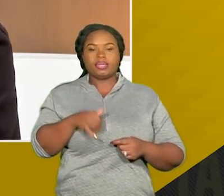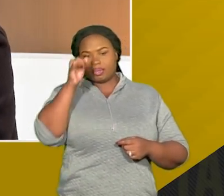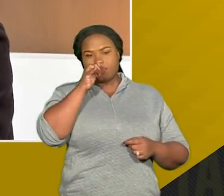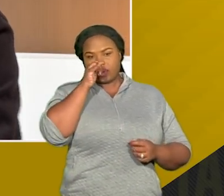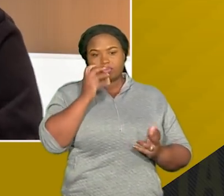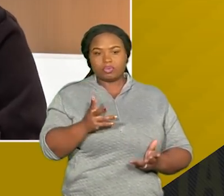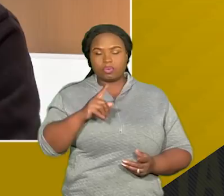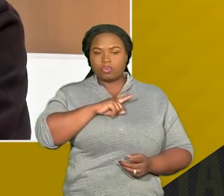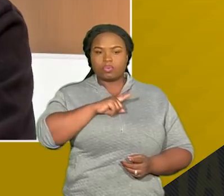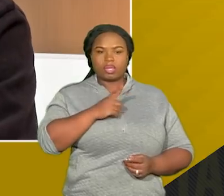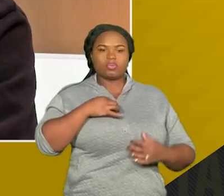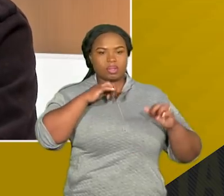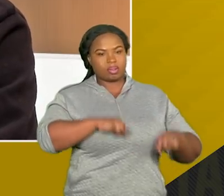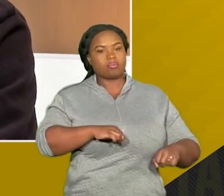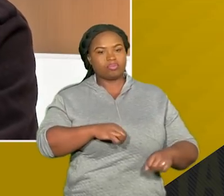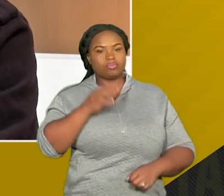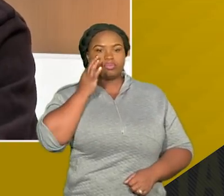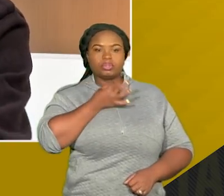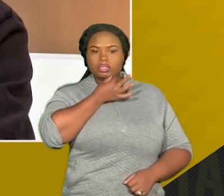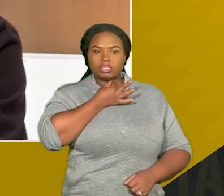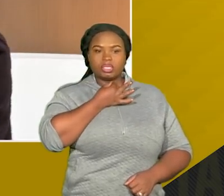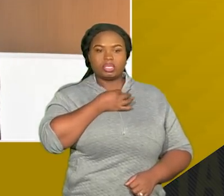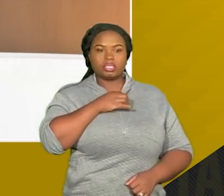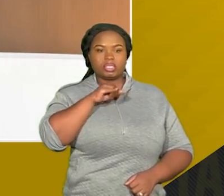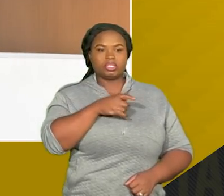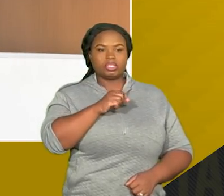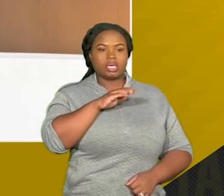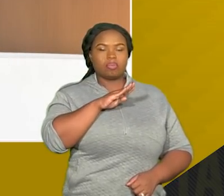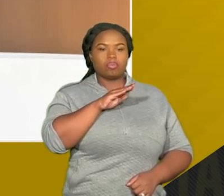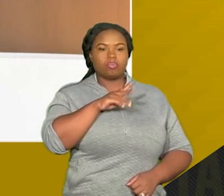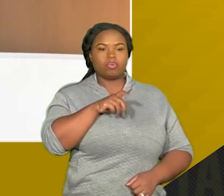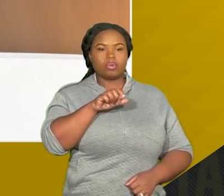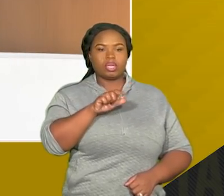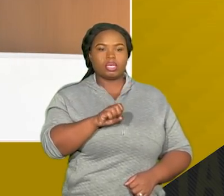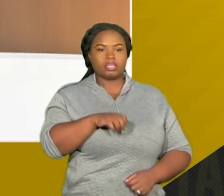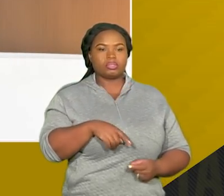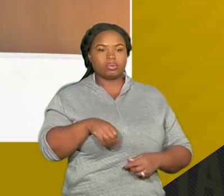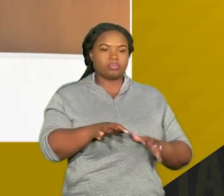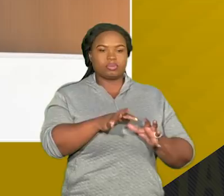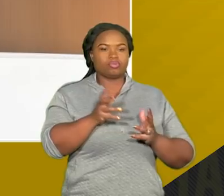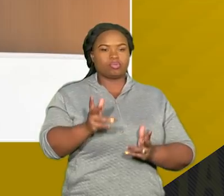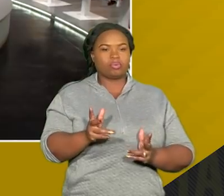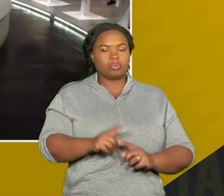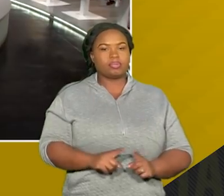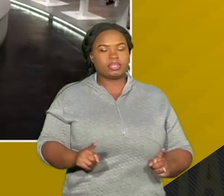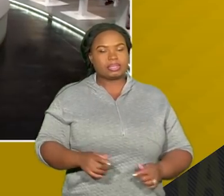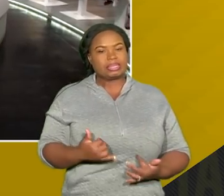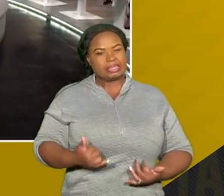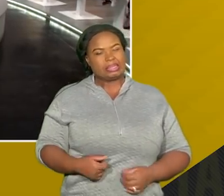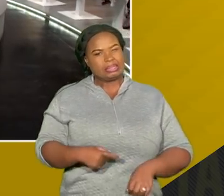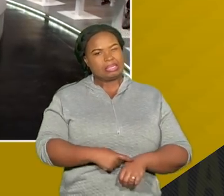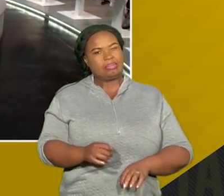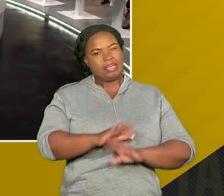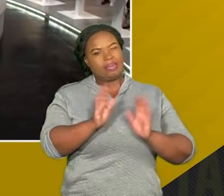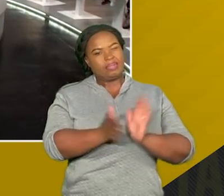example, we are allowed to say like Jabupule is a dribbling wizard. Okay. Tell it because of Scott, in fact, Sabonga Kulu, but Yonke